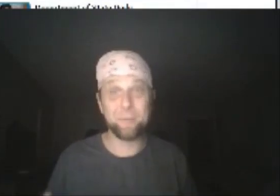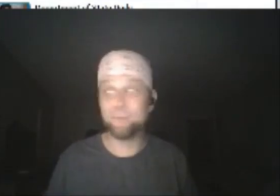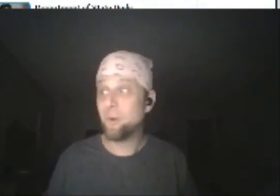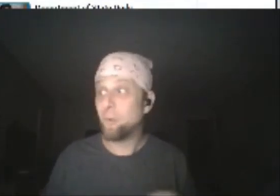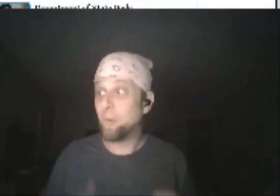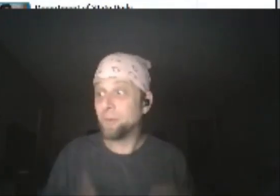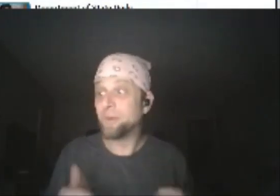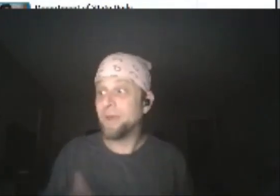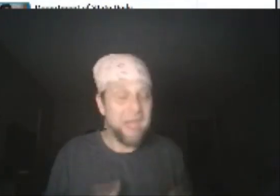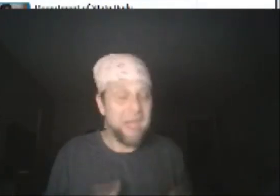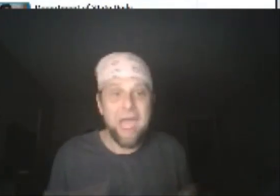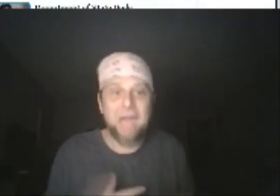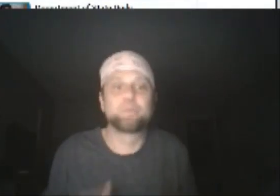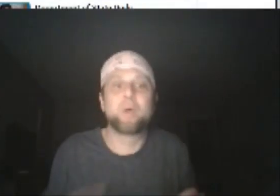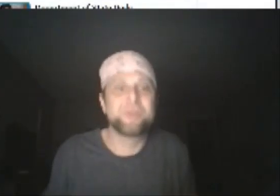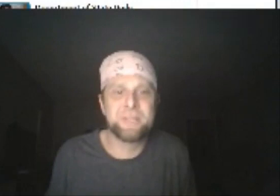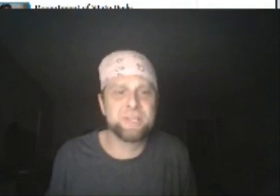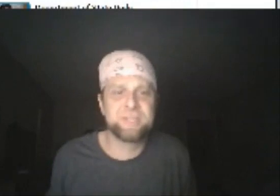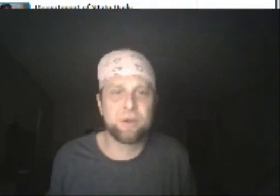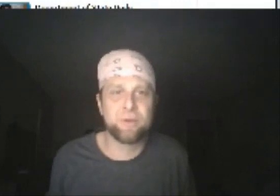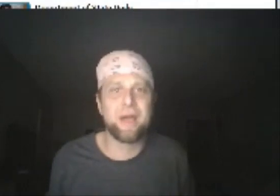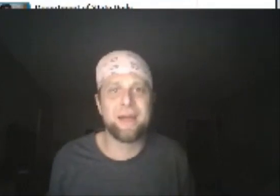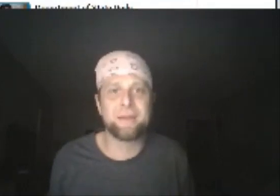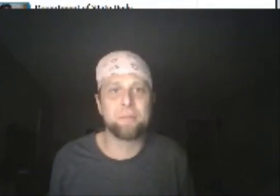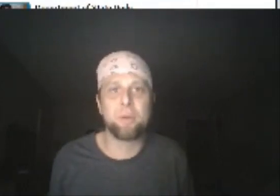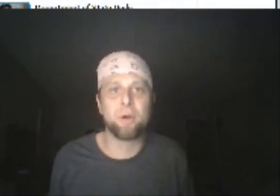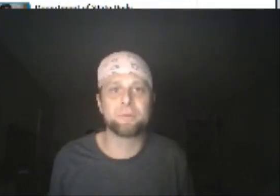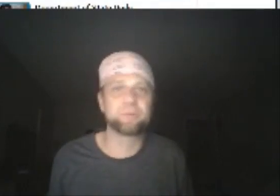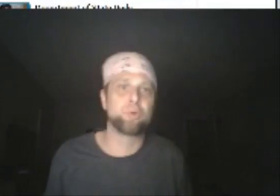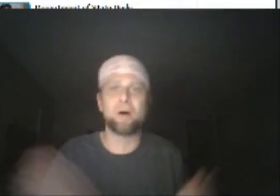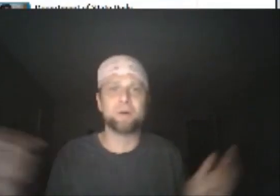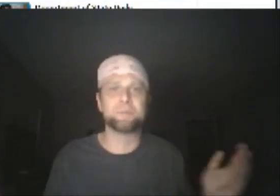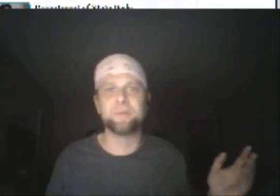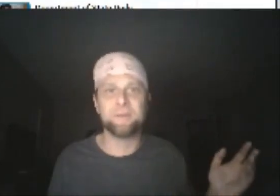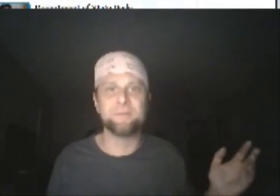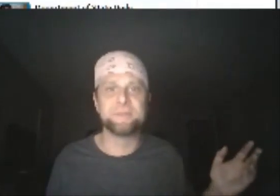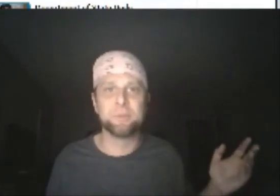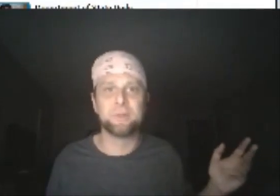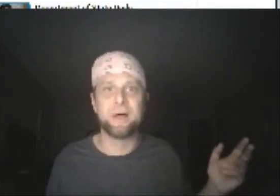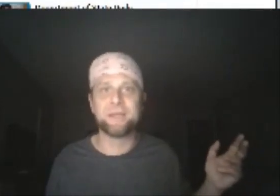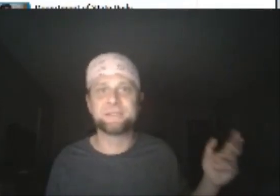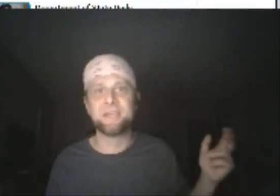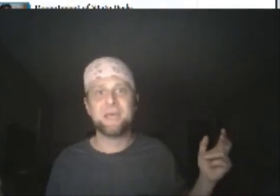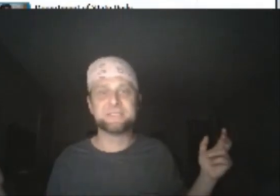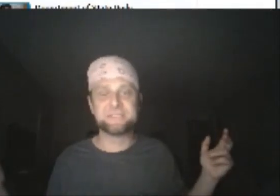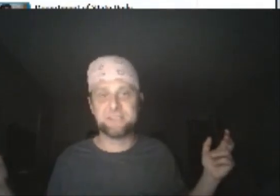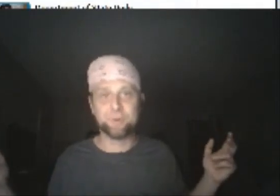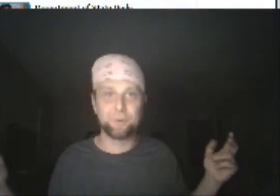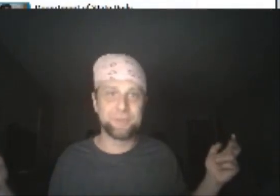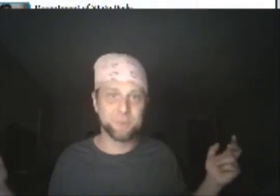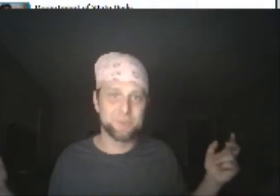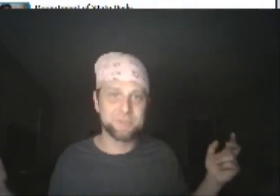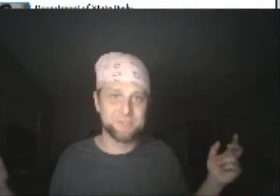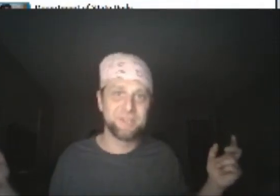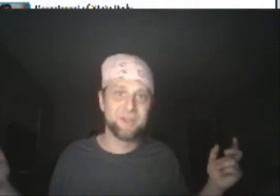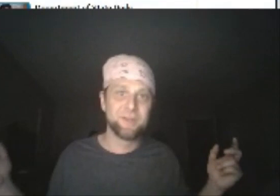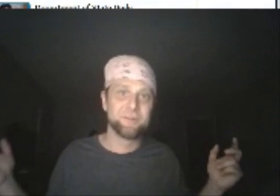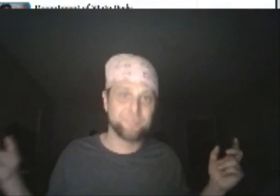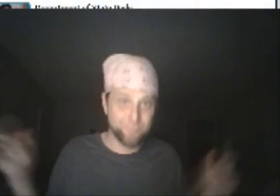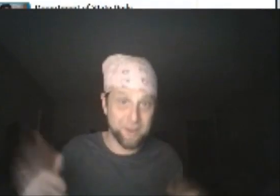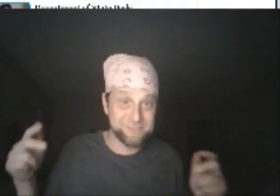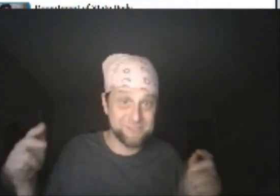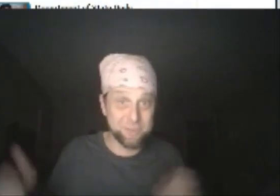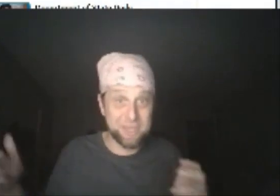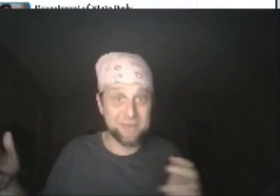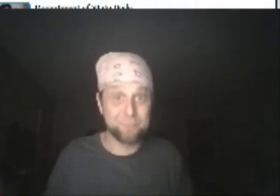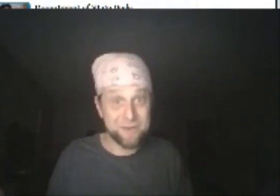them? Why would... Russia didn't tear their continent apart, draw up the indivisible lines, and steal their resources.